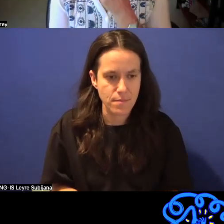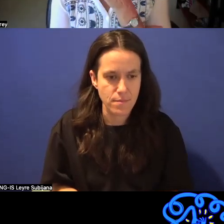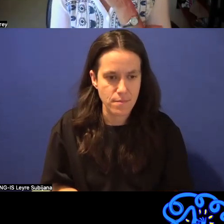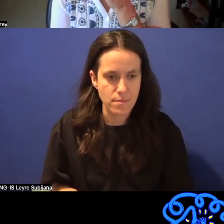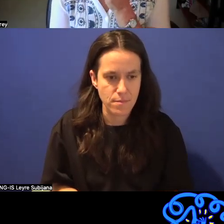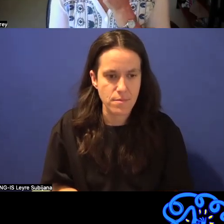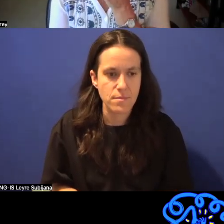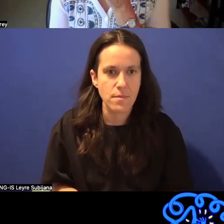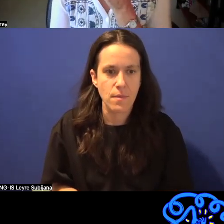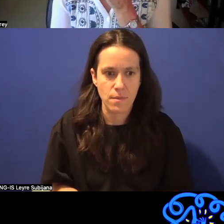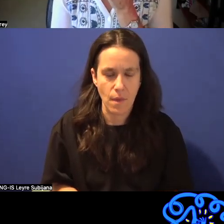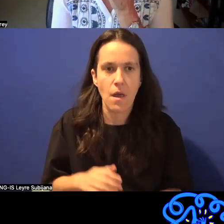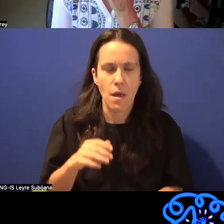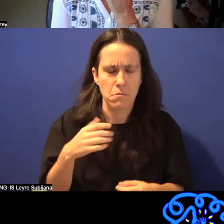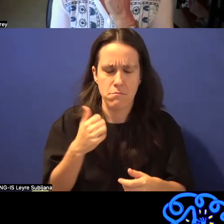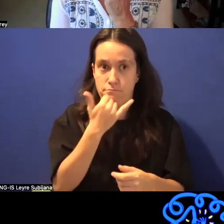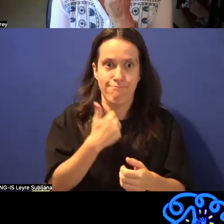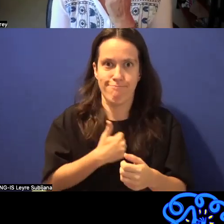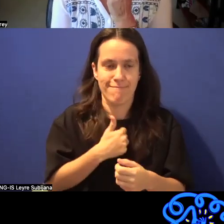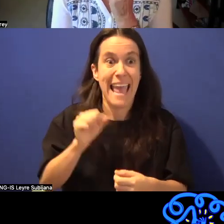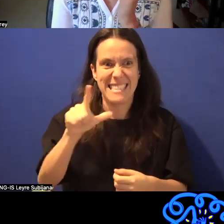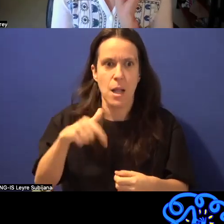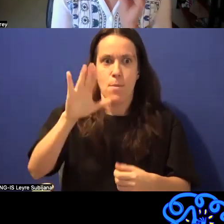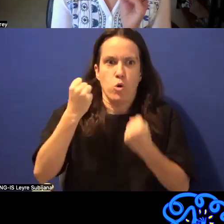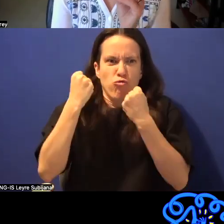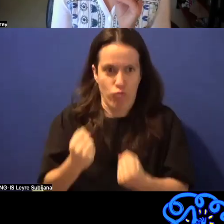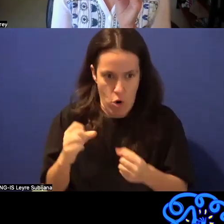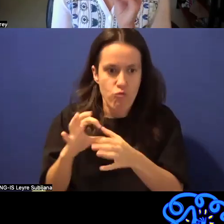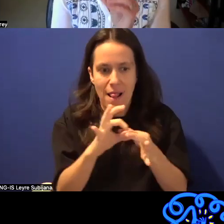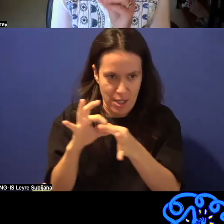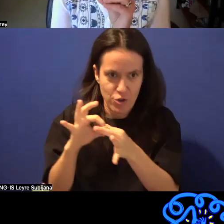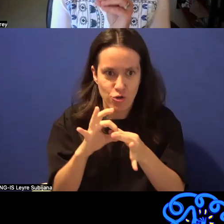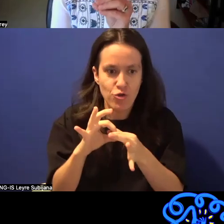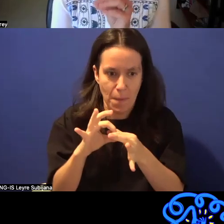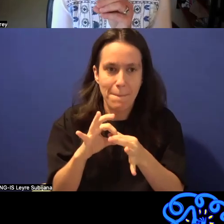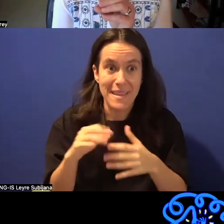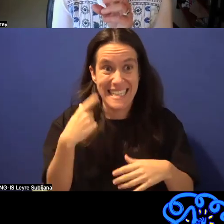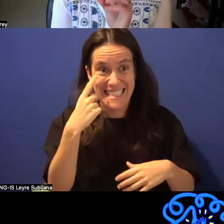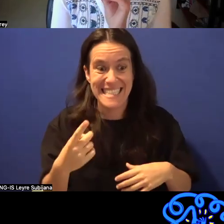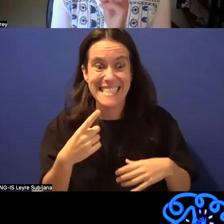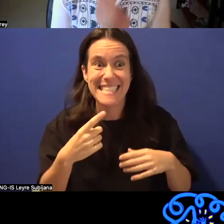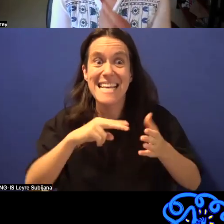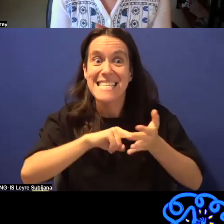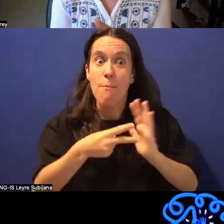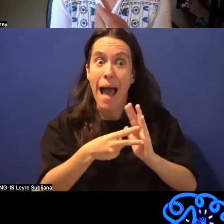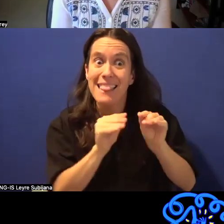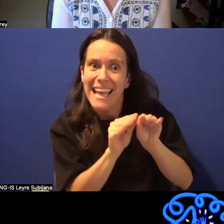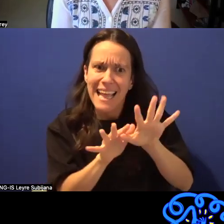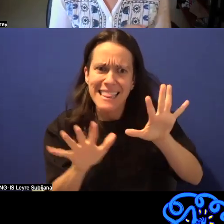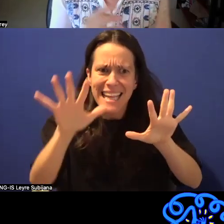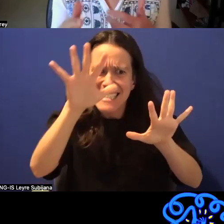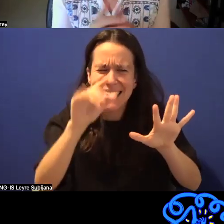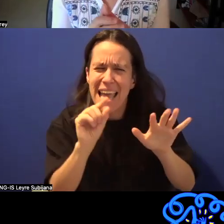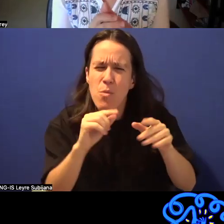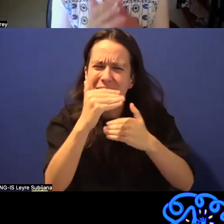replicated what we found when we used the English translations. Now here, semantic density in the networks is defined a little bit differently.